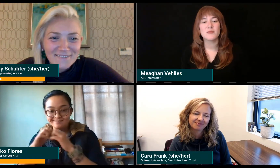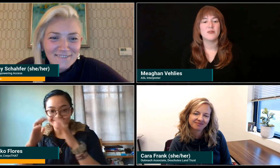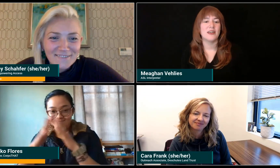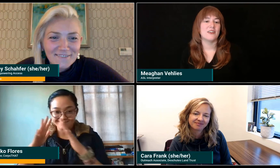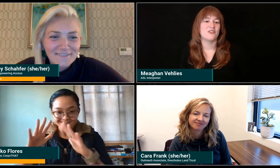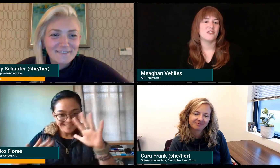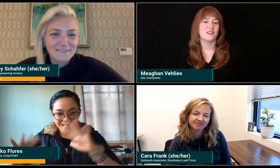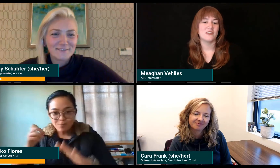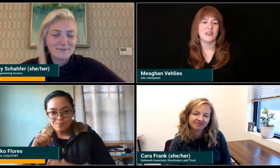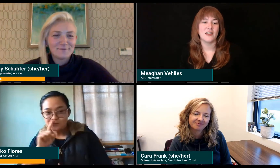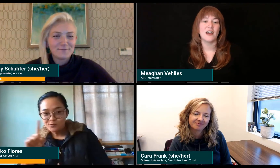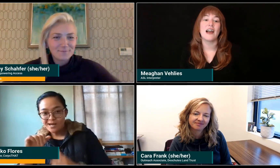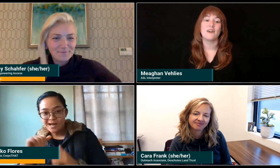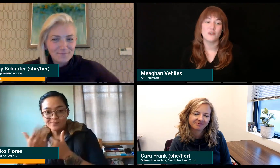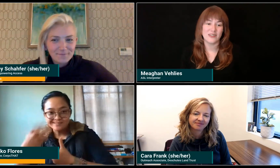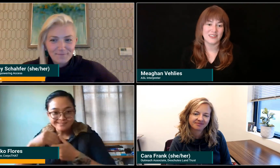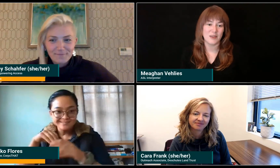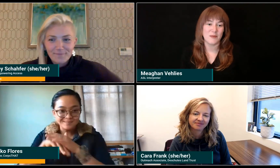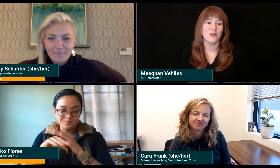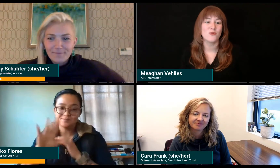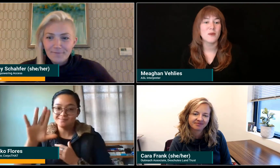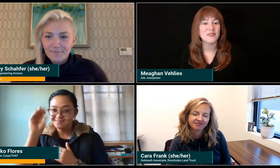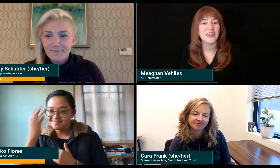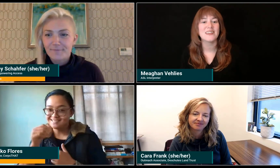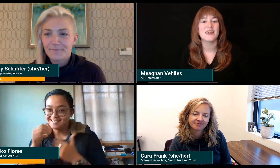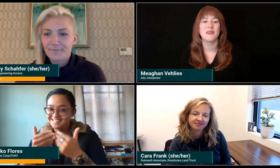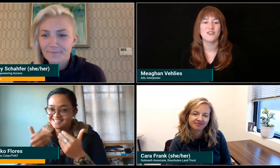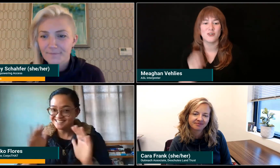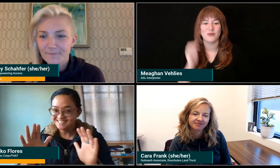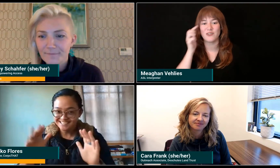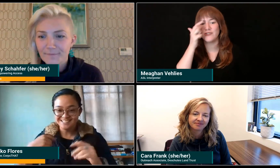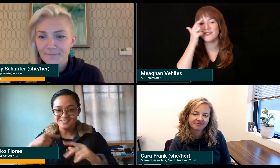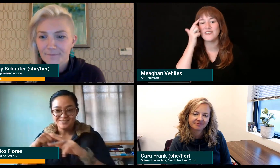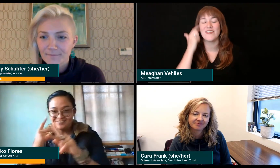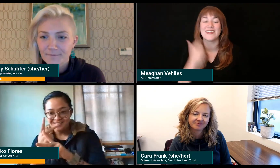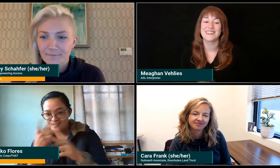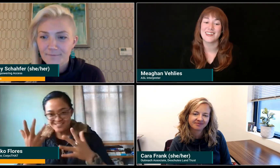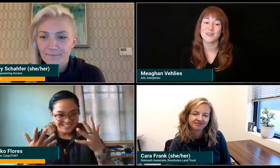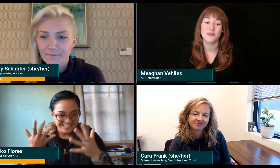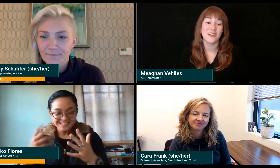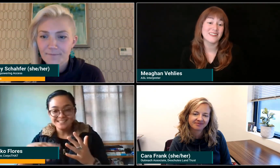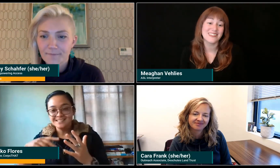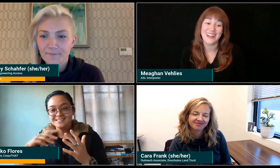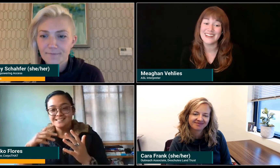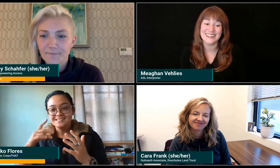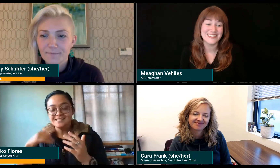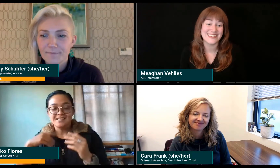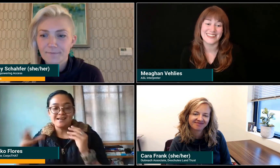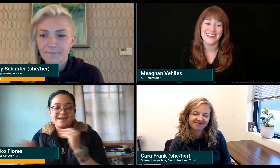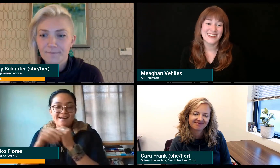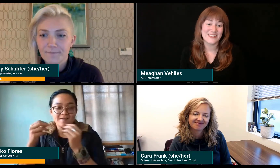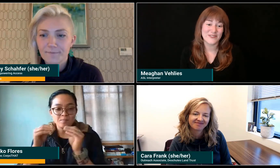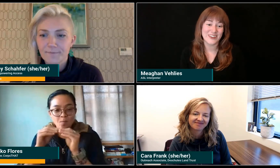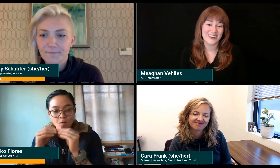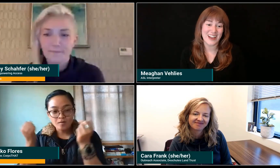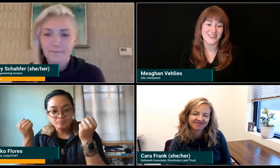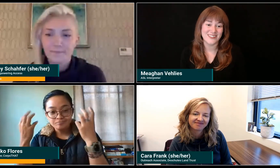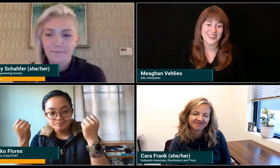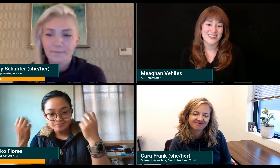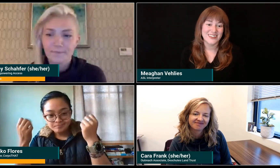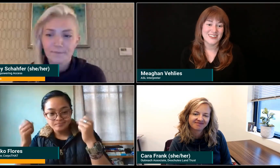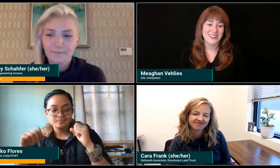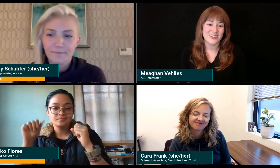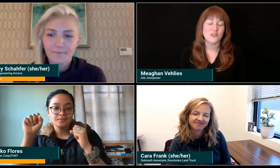Well, similar to what Ashley just said, I also had to set my own website and make sure it was inclusive and accessible, and it's not easy to figure